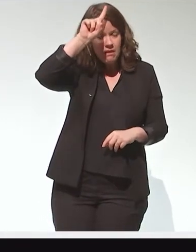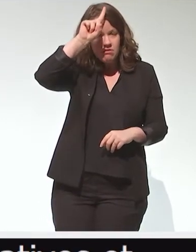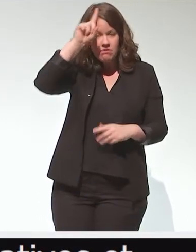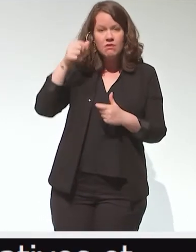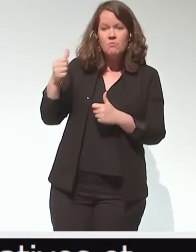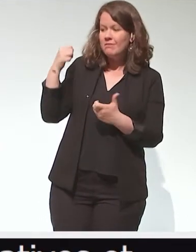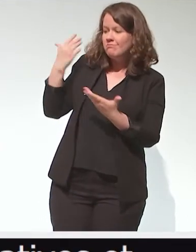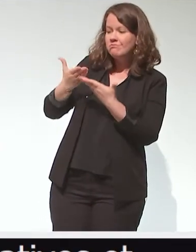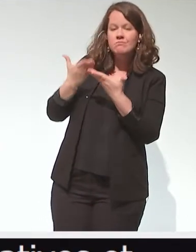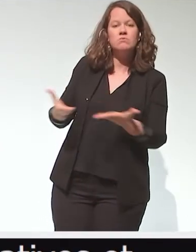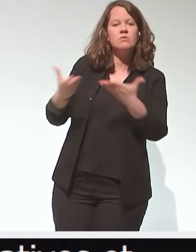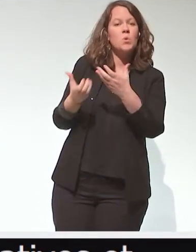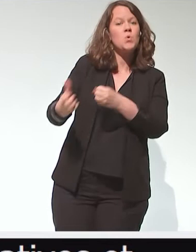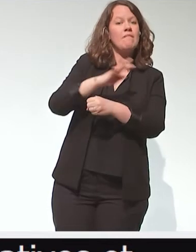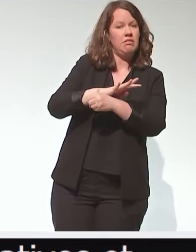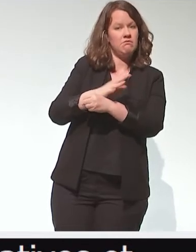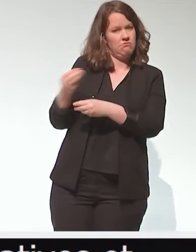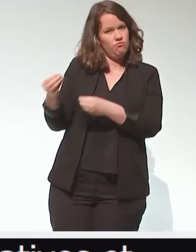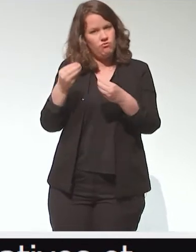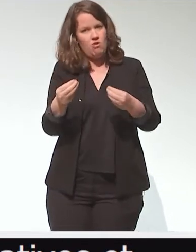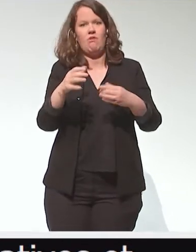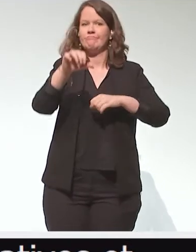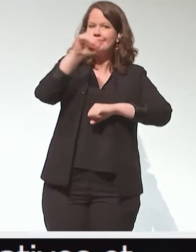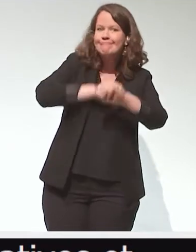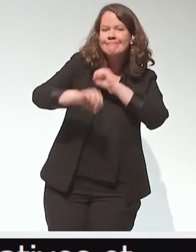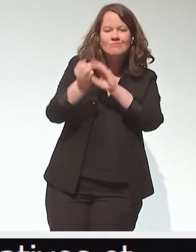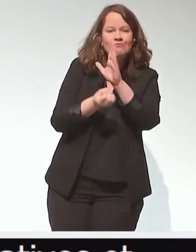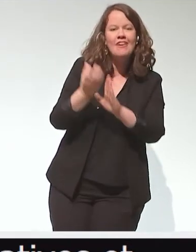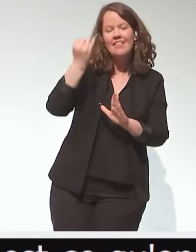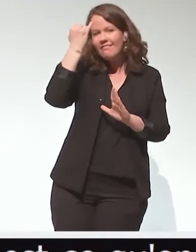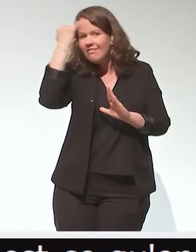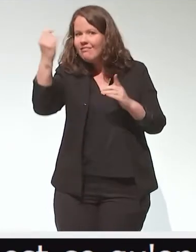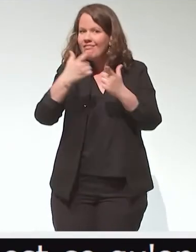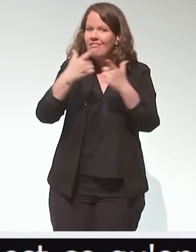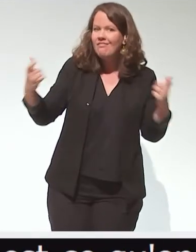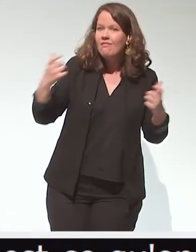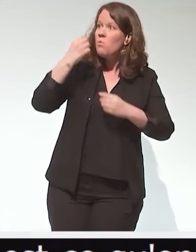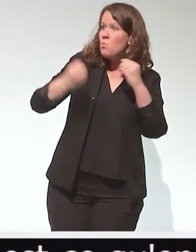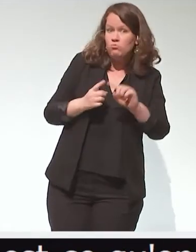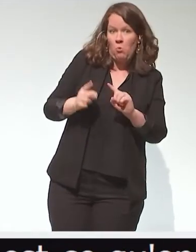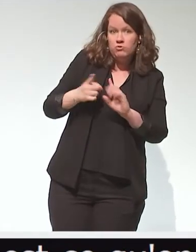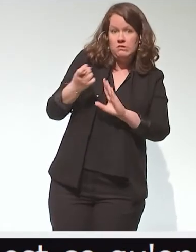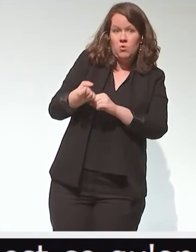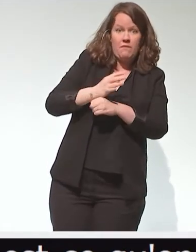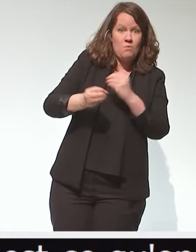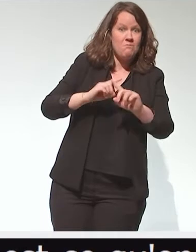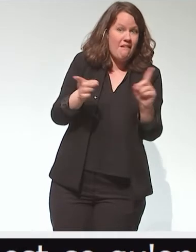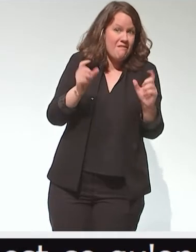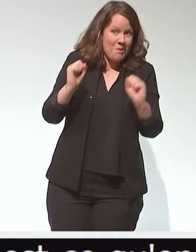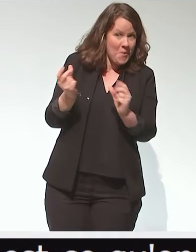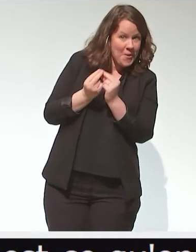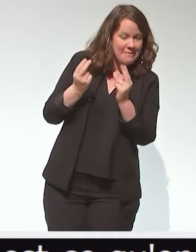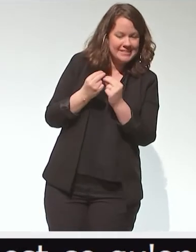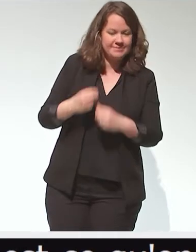the health crisis been an opportunity to set up specific measures? What's new in Germany, with or without COVID? What's new?